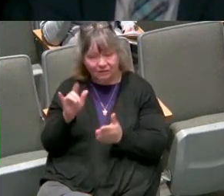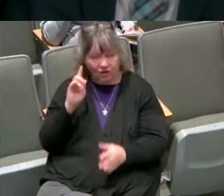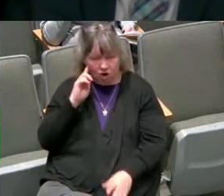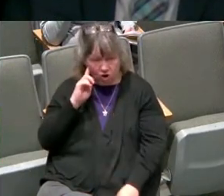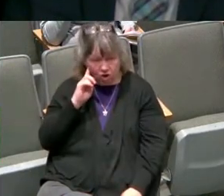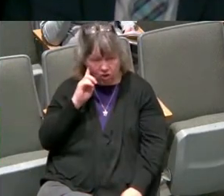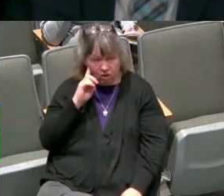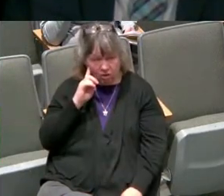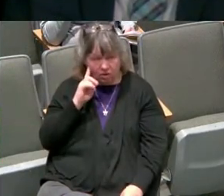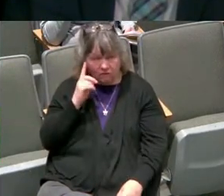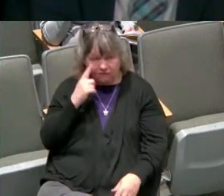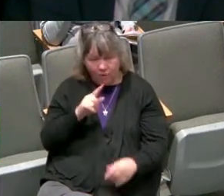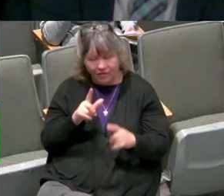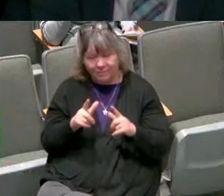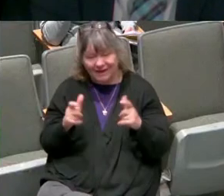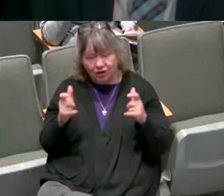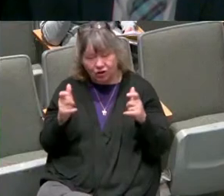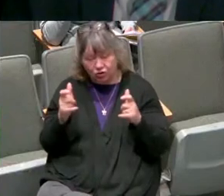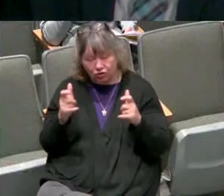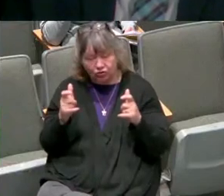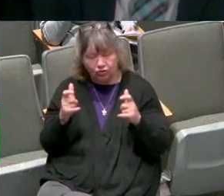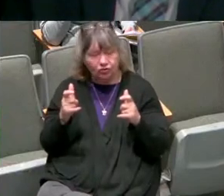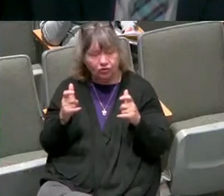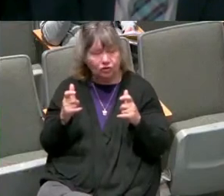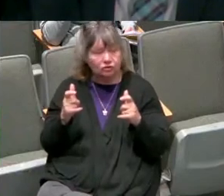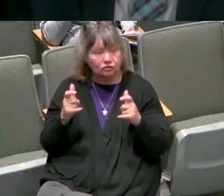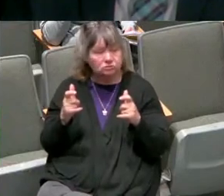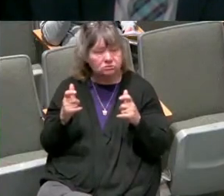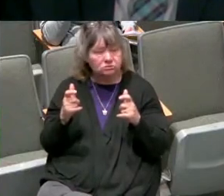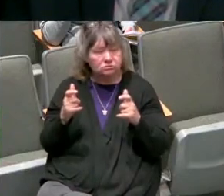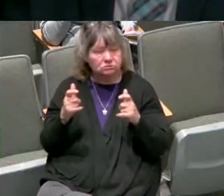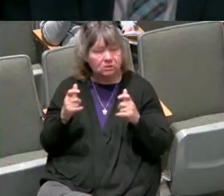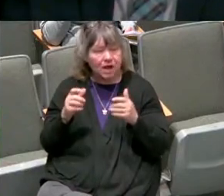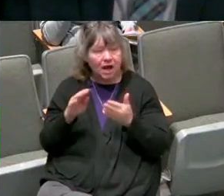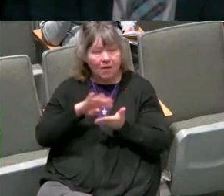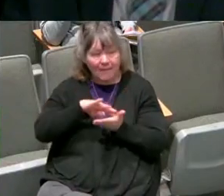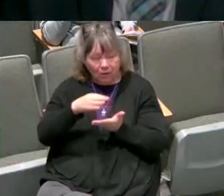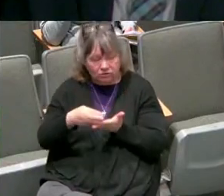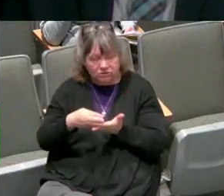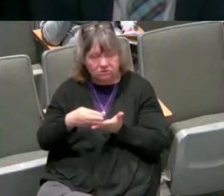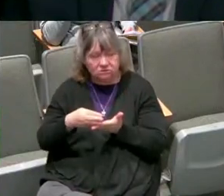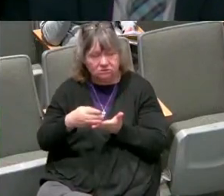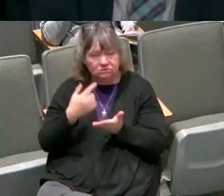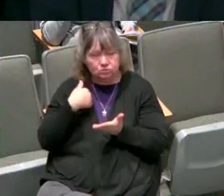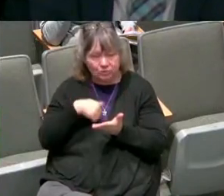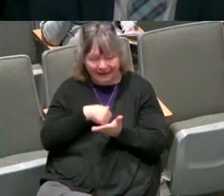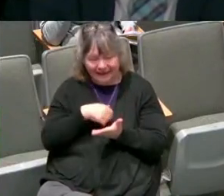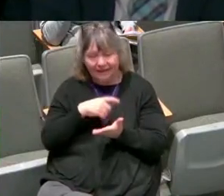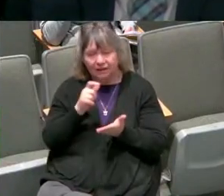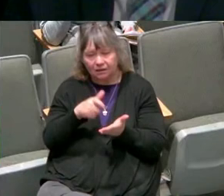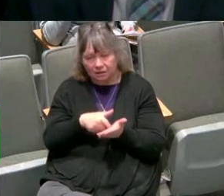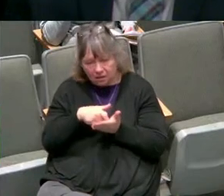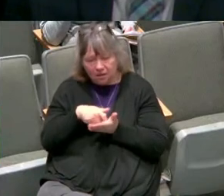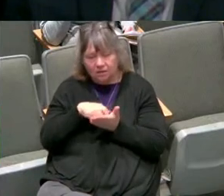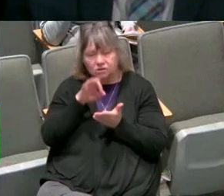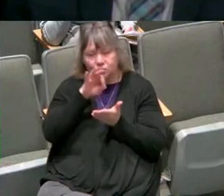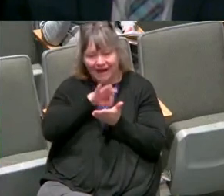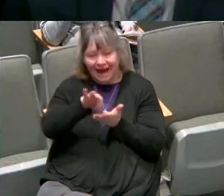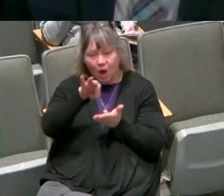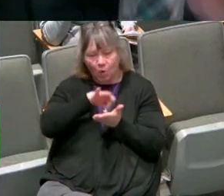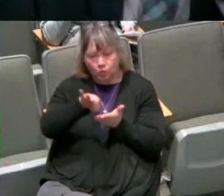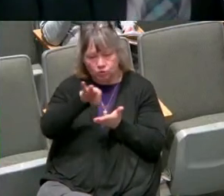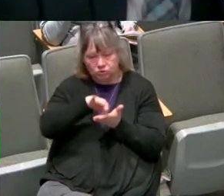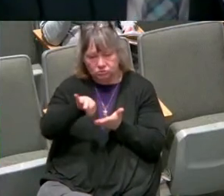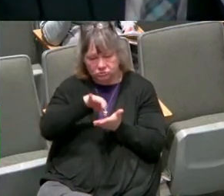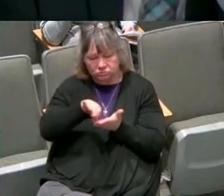for the bigger um dollar amounts we are going to need